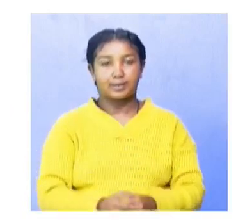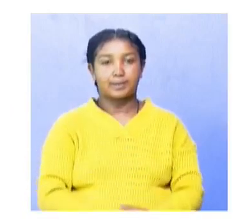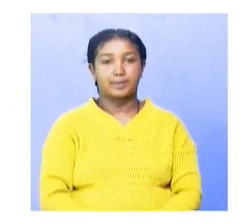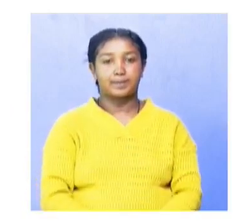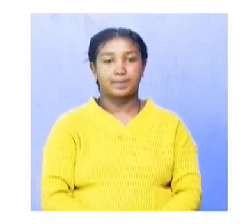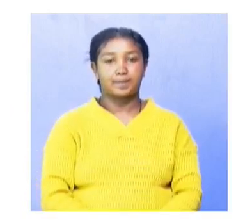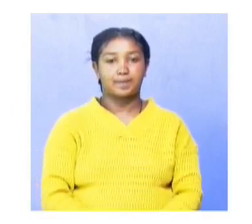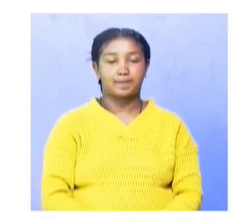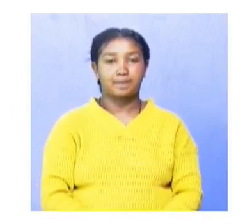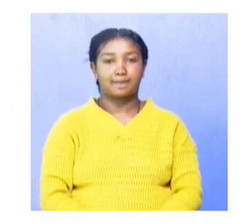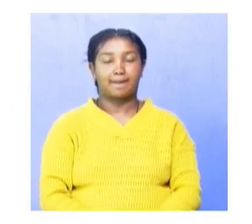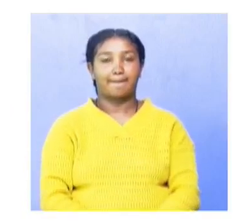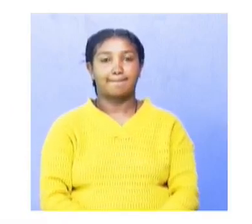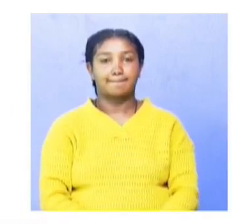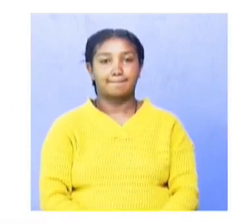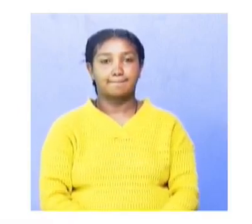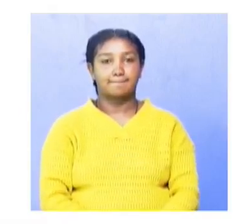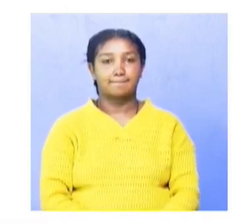1.